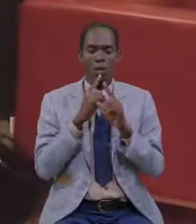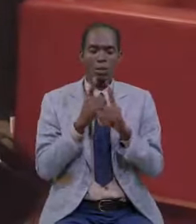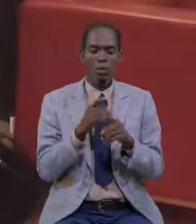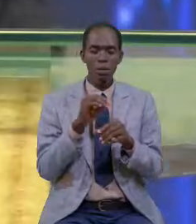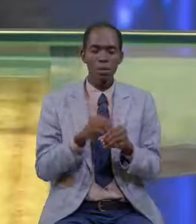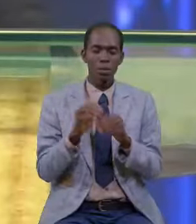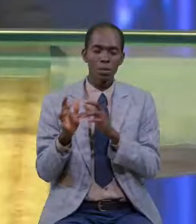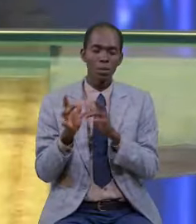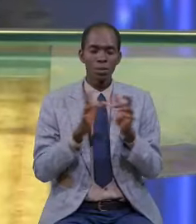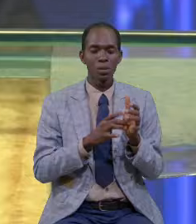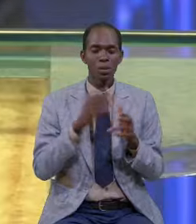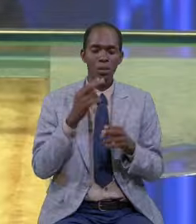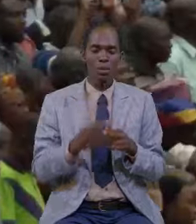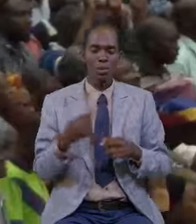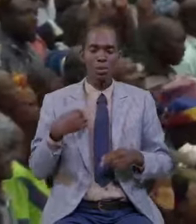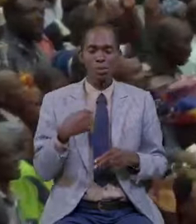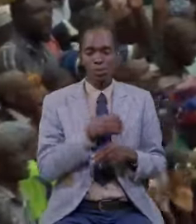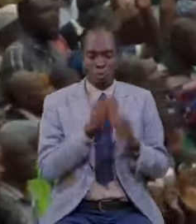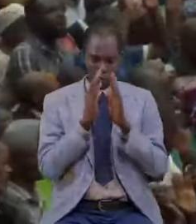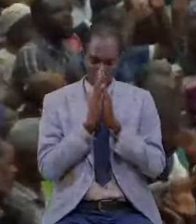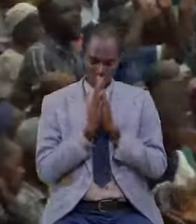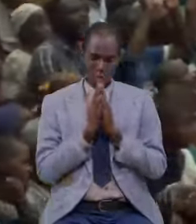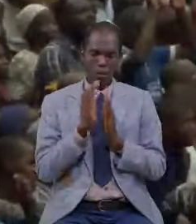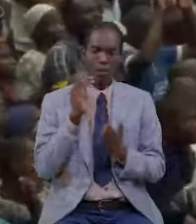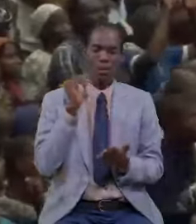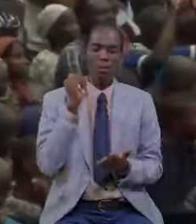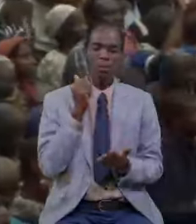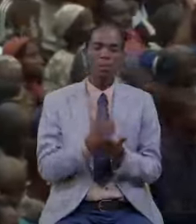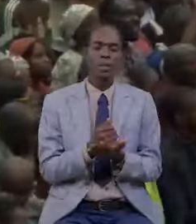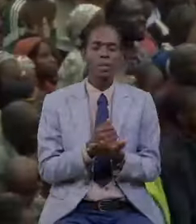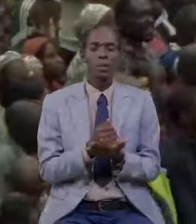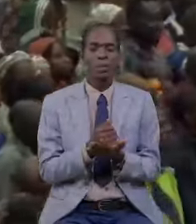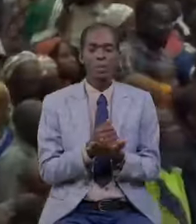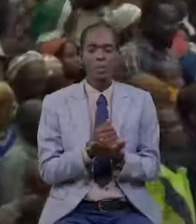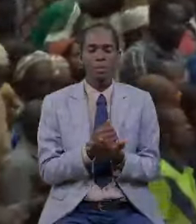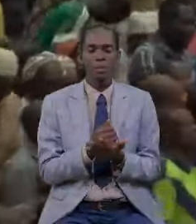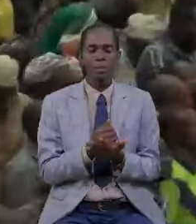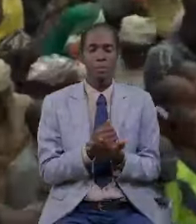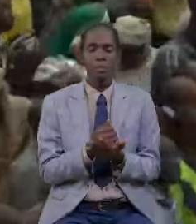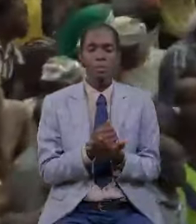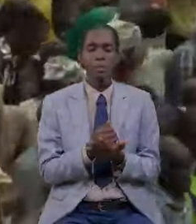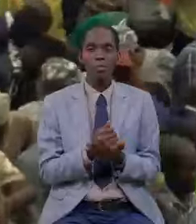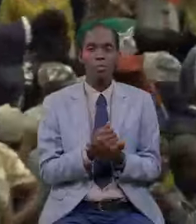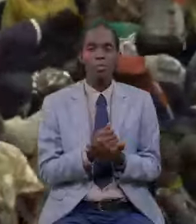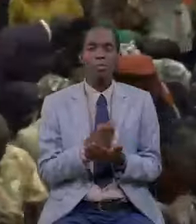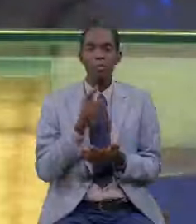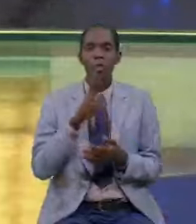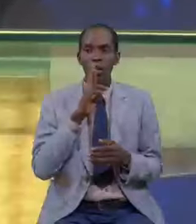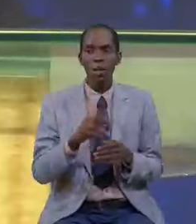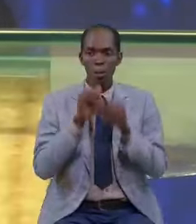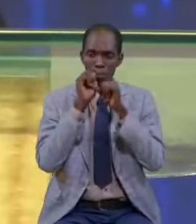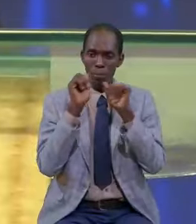in Jesus name we pray amen you are blessed already you can sit